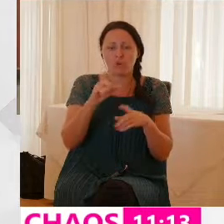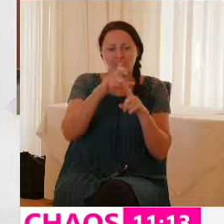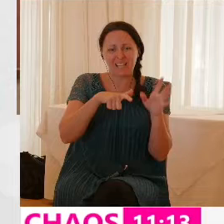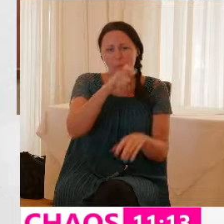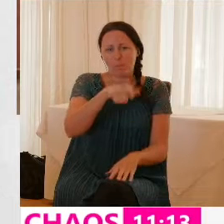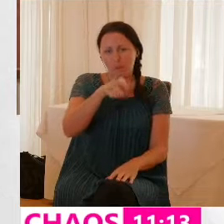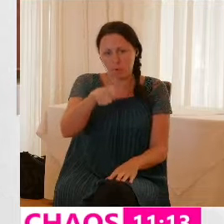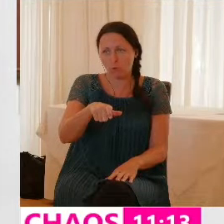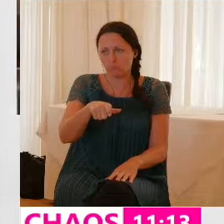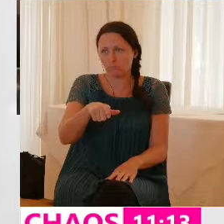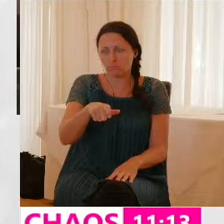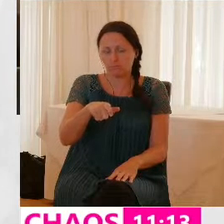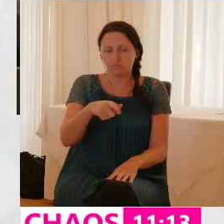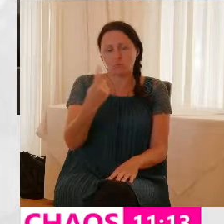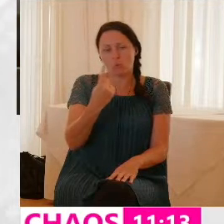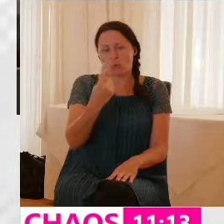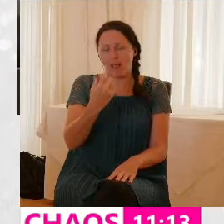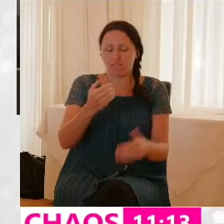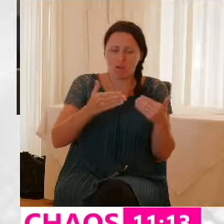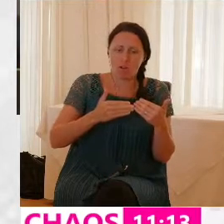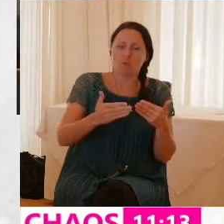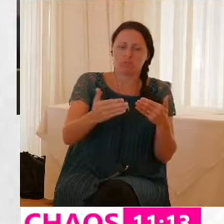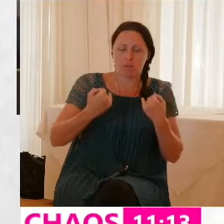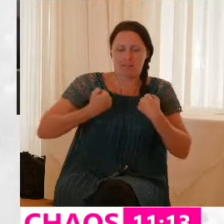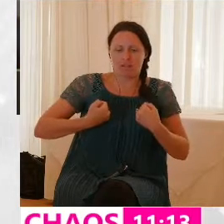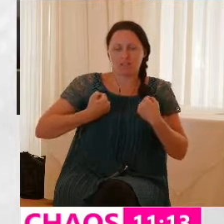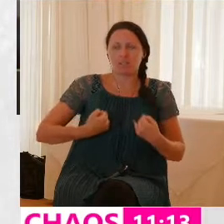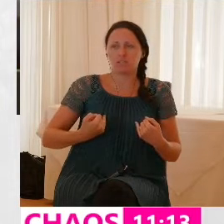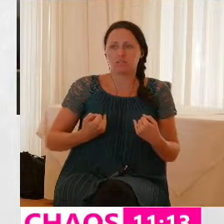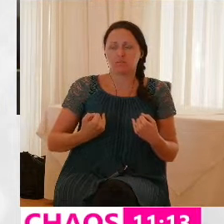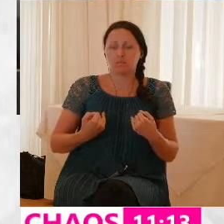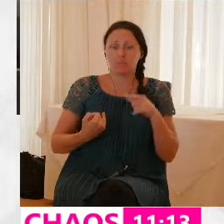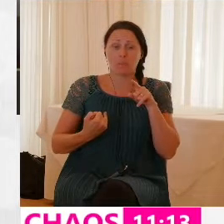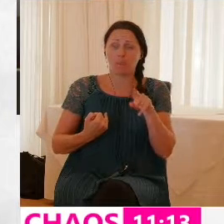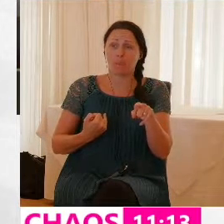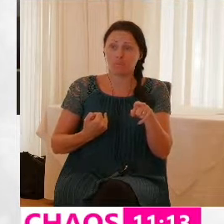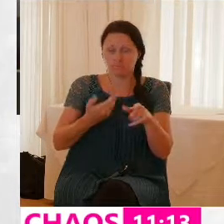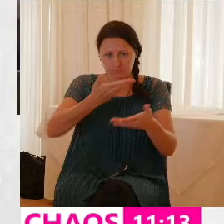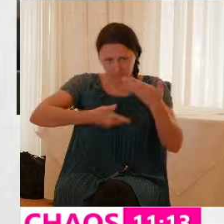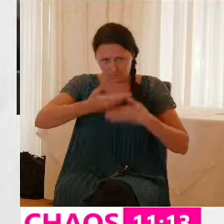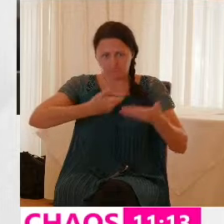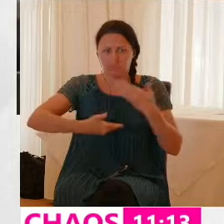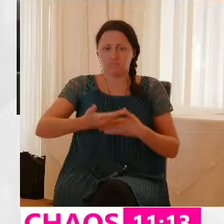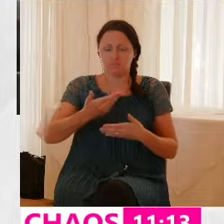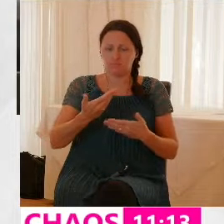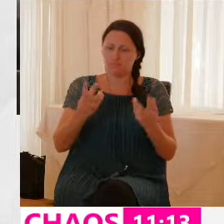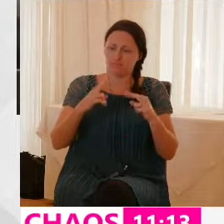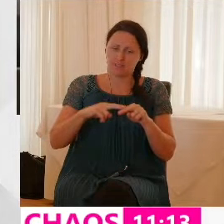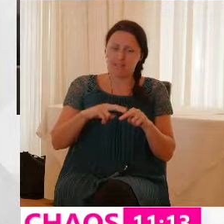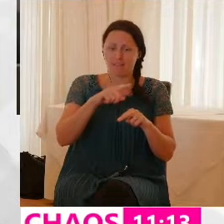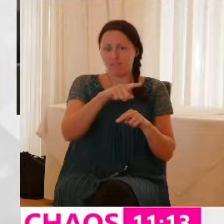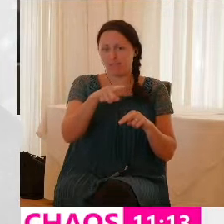people and people with long-term health conditions. For example, like they were saying that when I'm not practicing